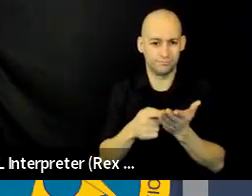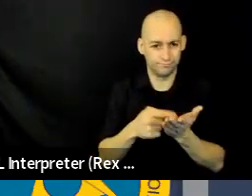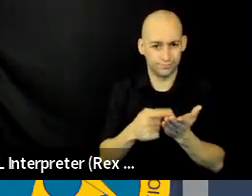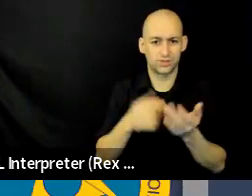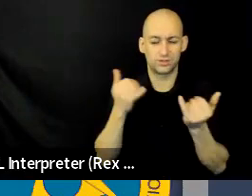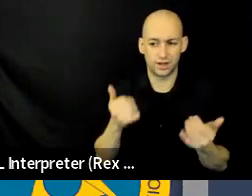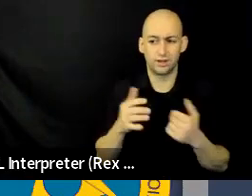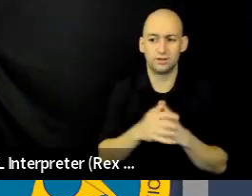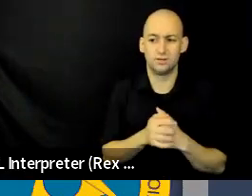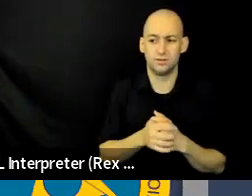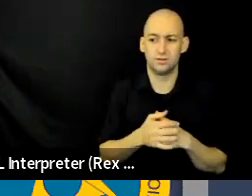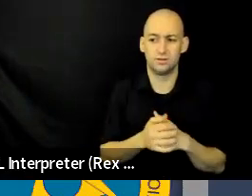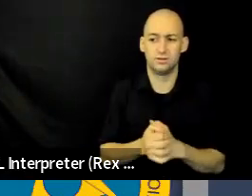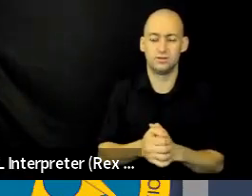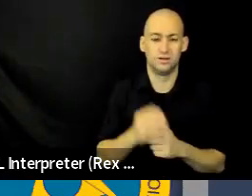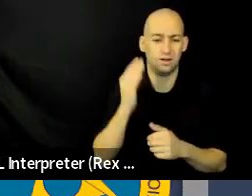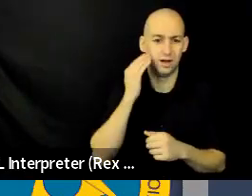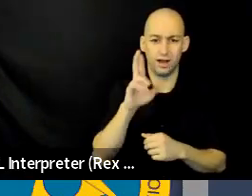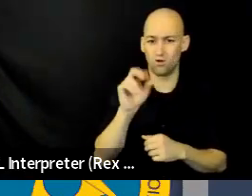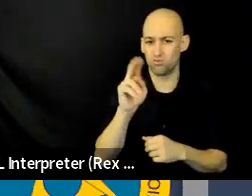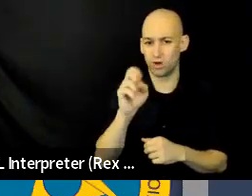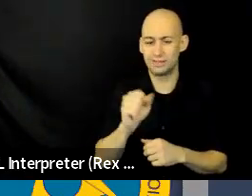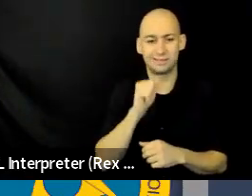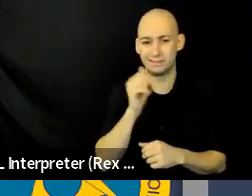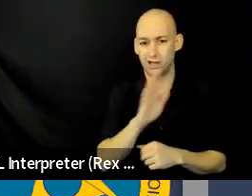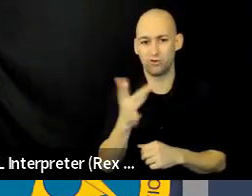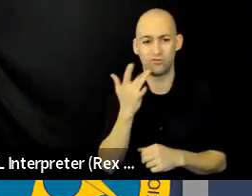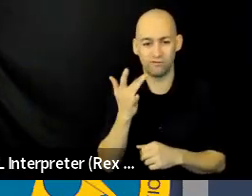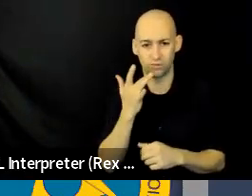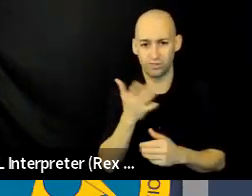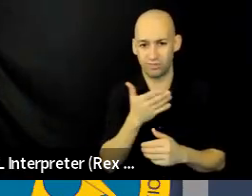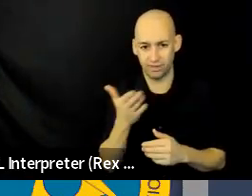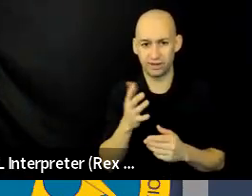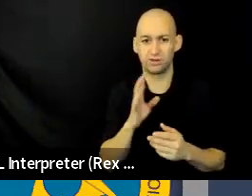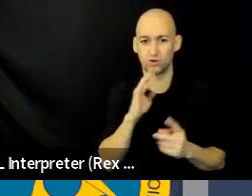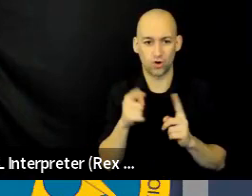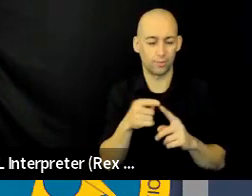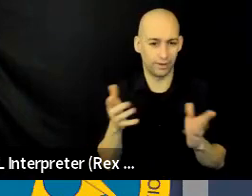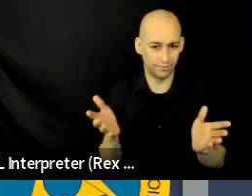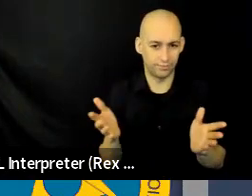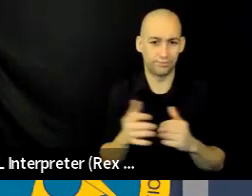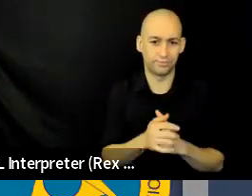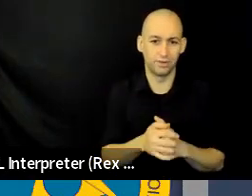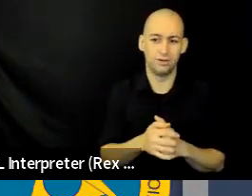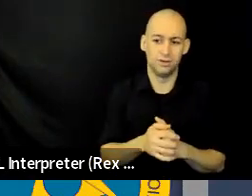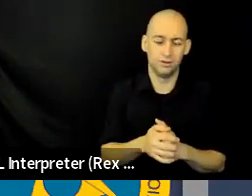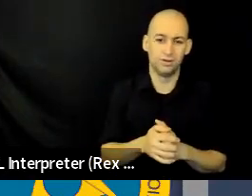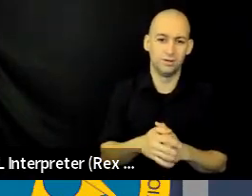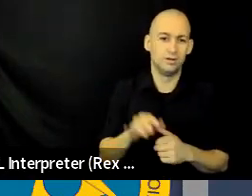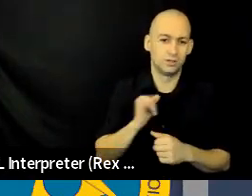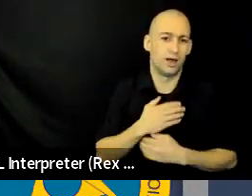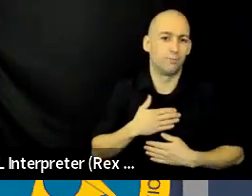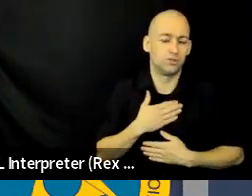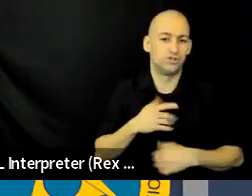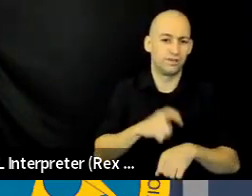are RONs are not your favorite choice of Oh, sure things they to are. deal with. And so I appreciate